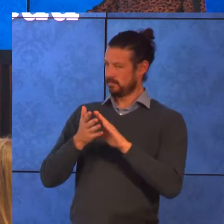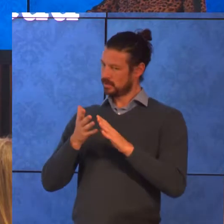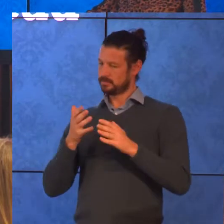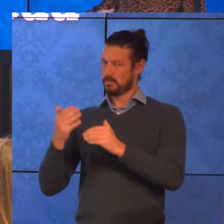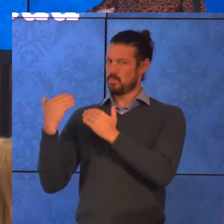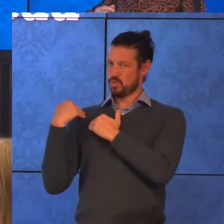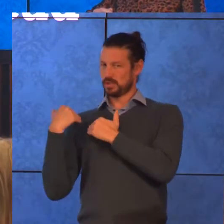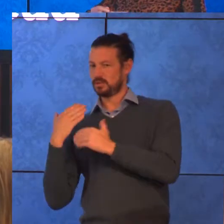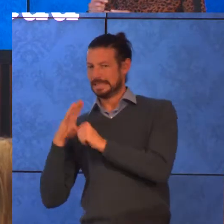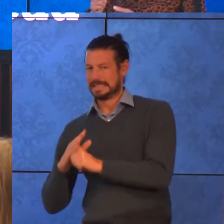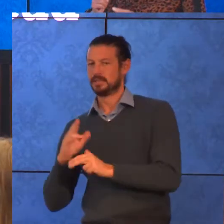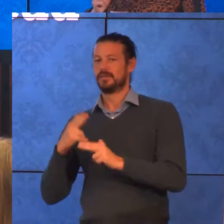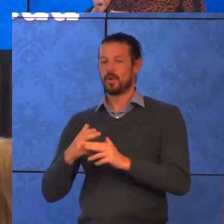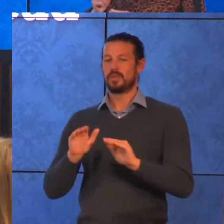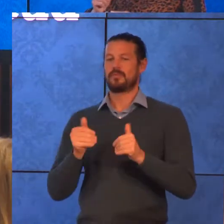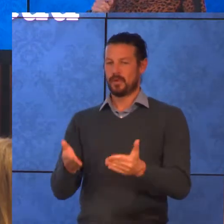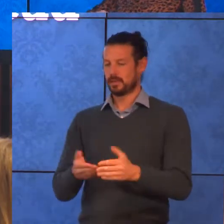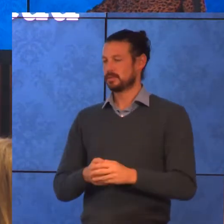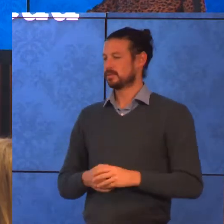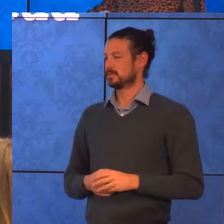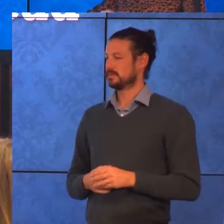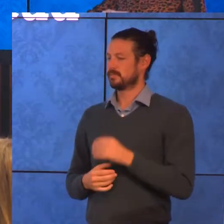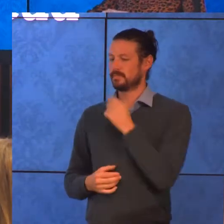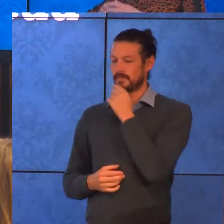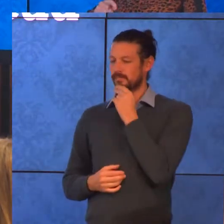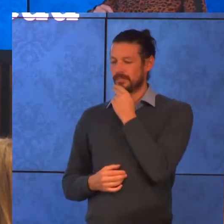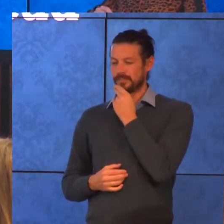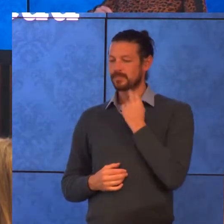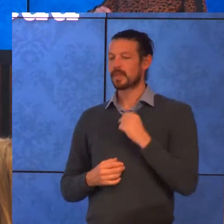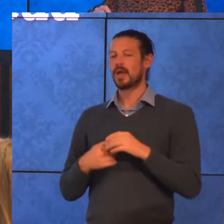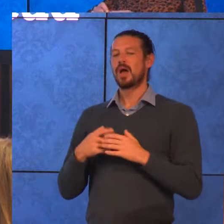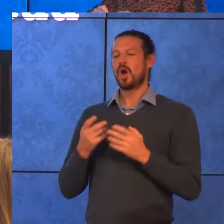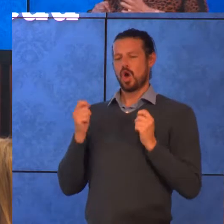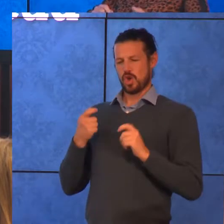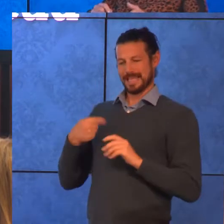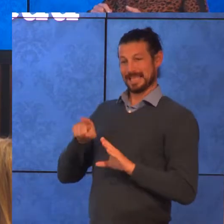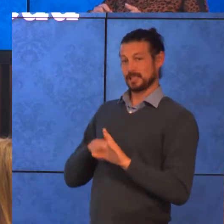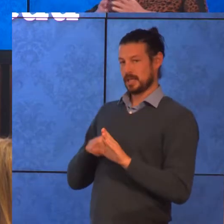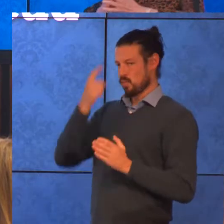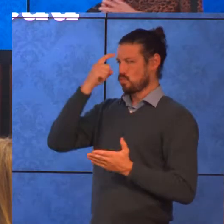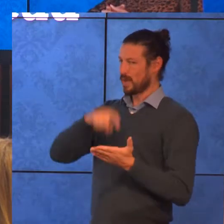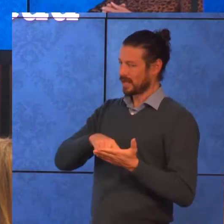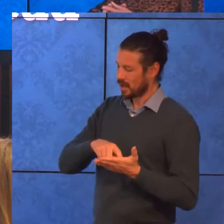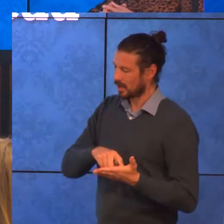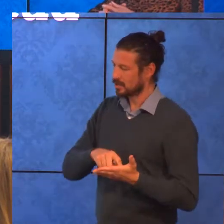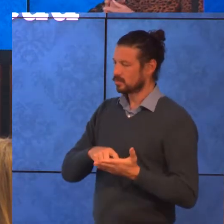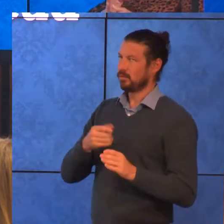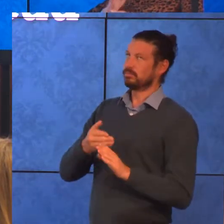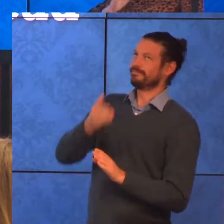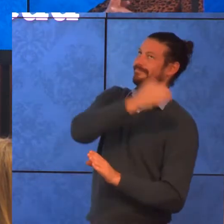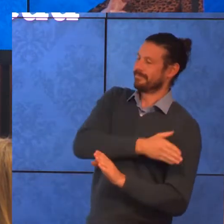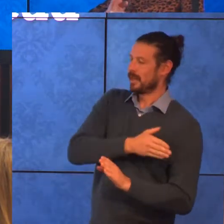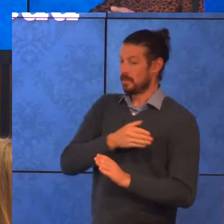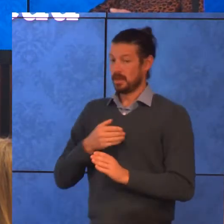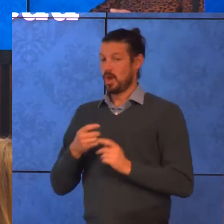ECI providers. We recognised this earlier in the year, even before, but particularly earlier in the year, we